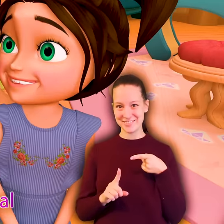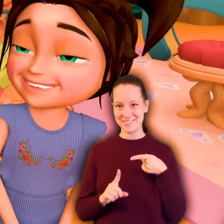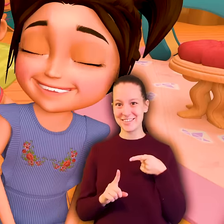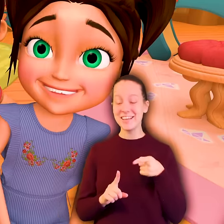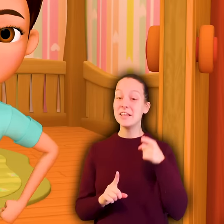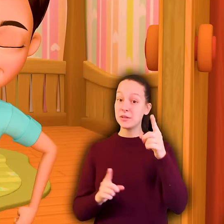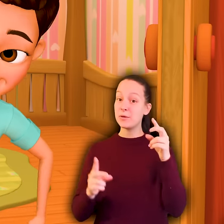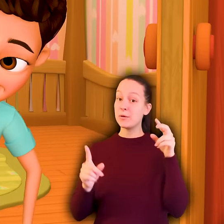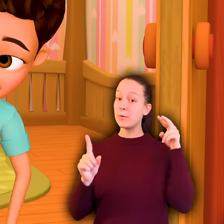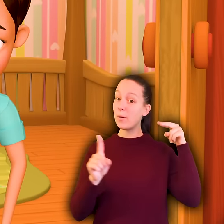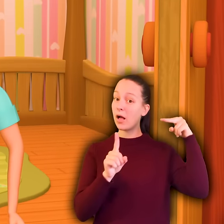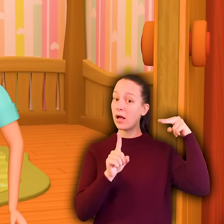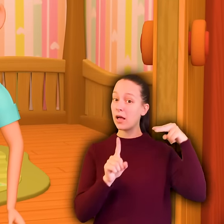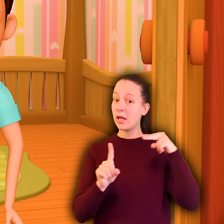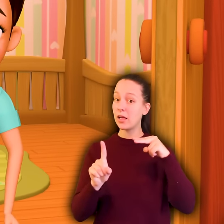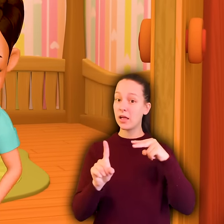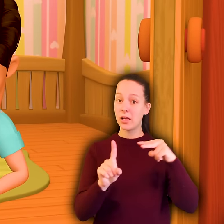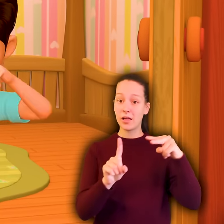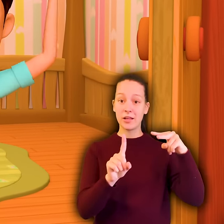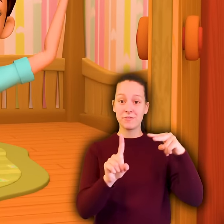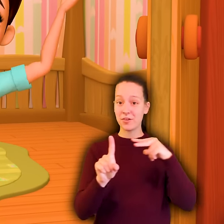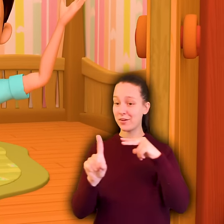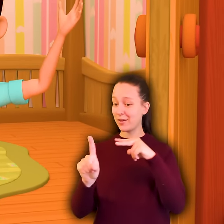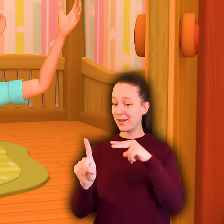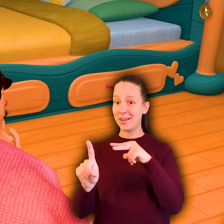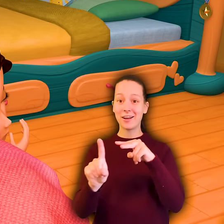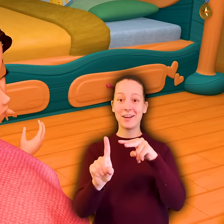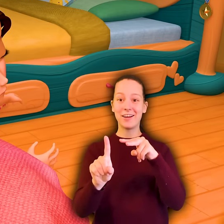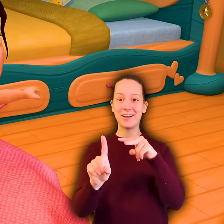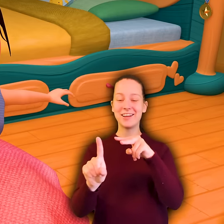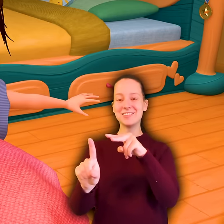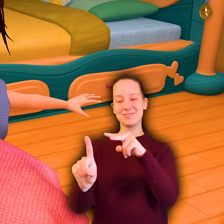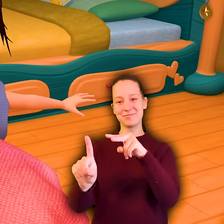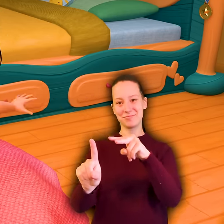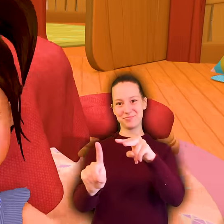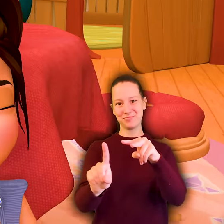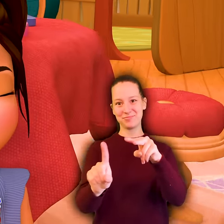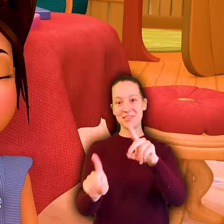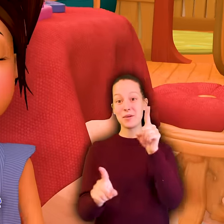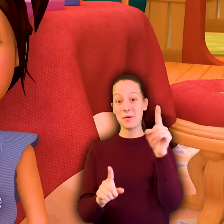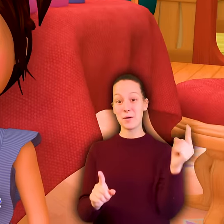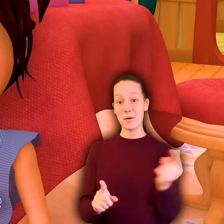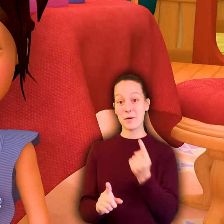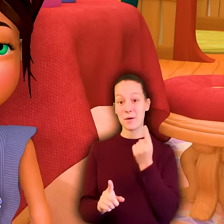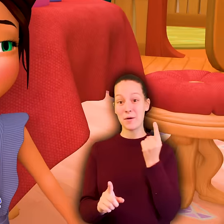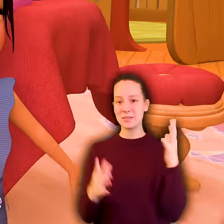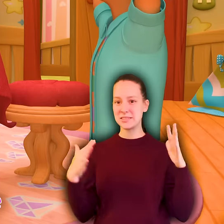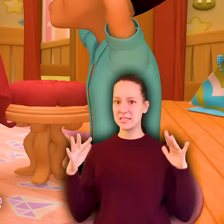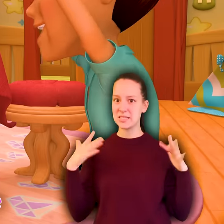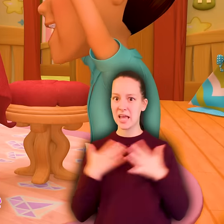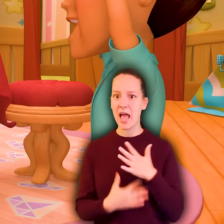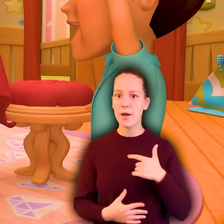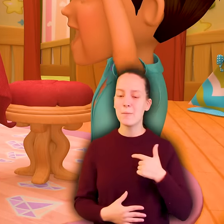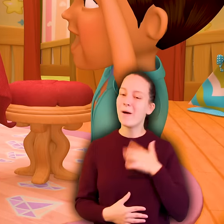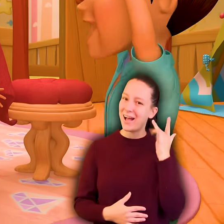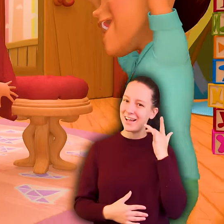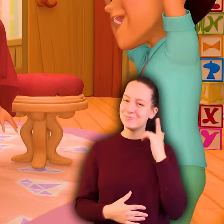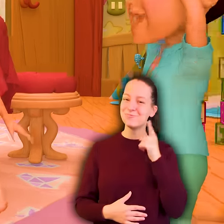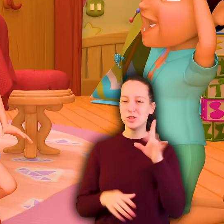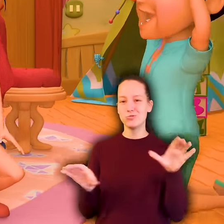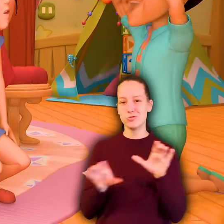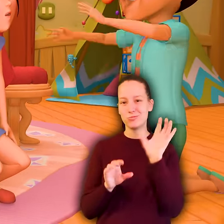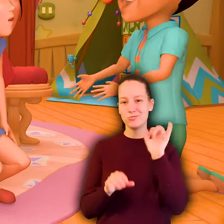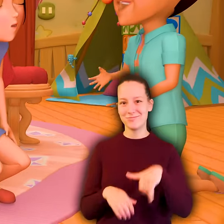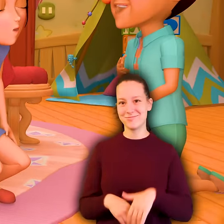goal watching over me wherever i go and always there to scare me cause